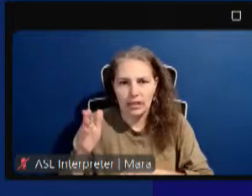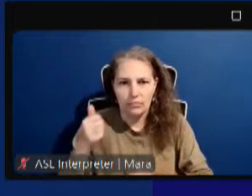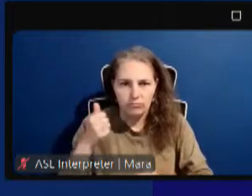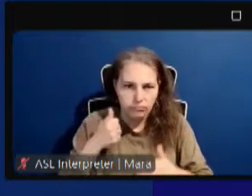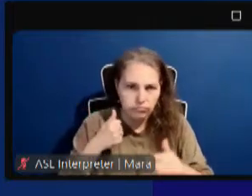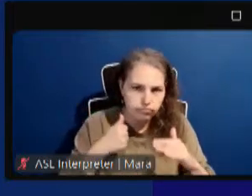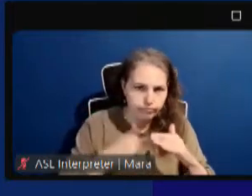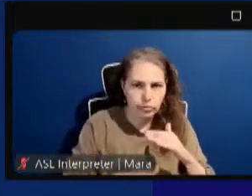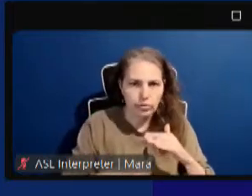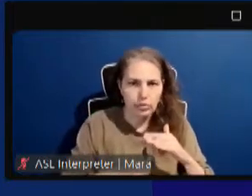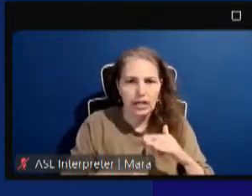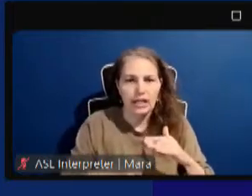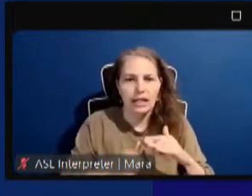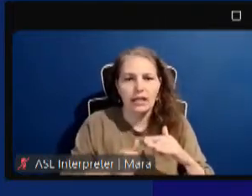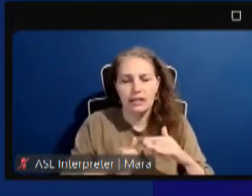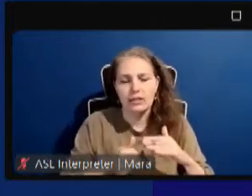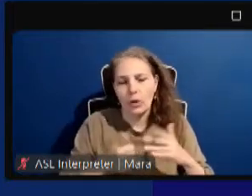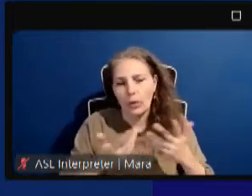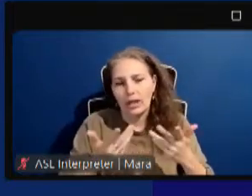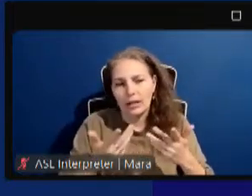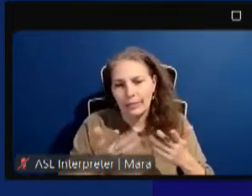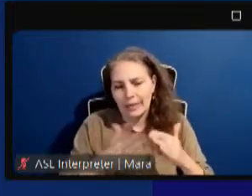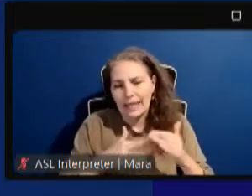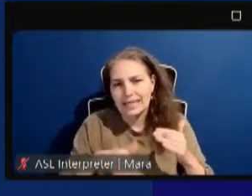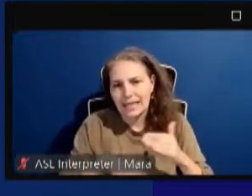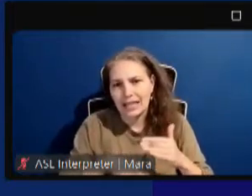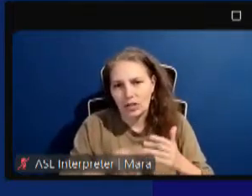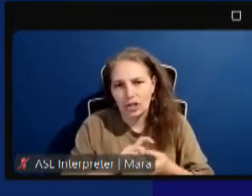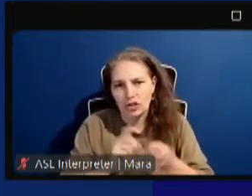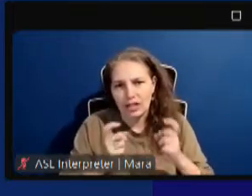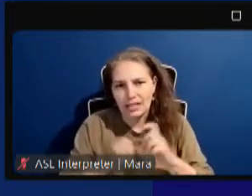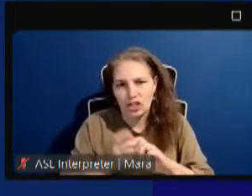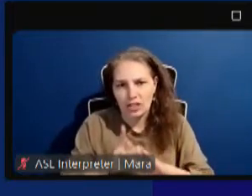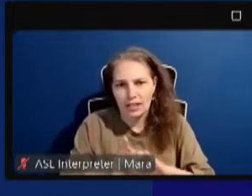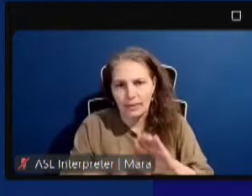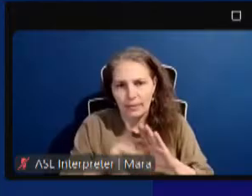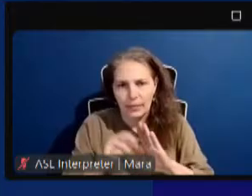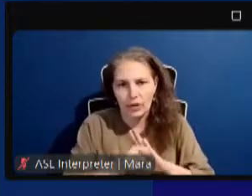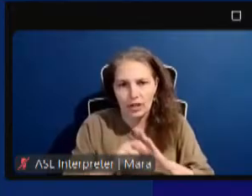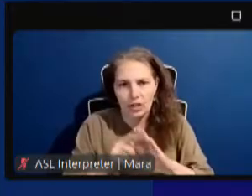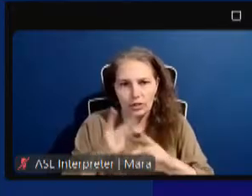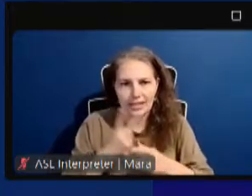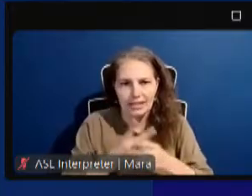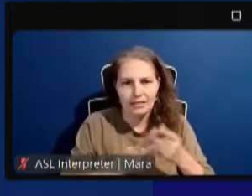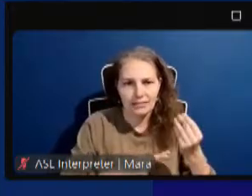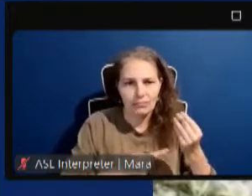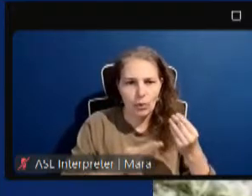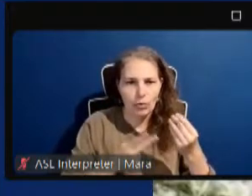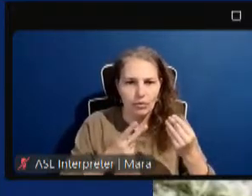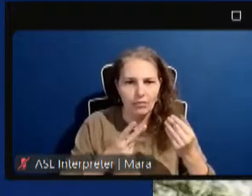probably going to see both underground utilities and above ground utilities.